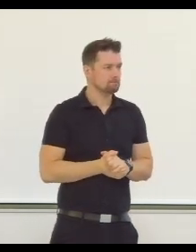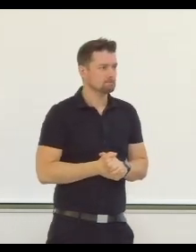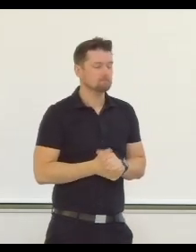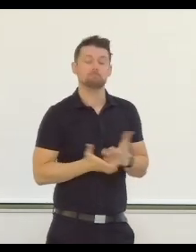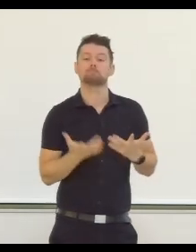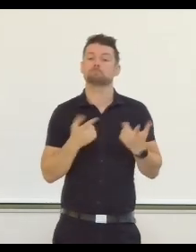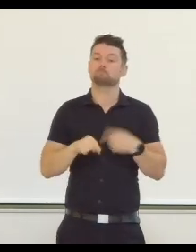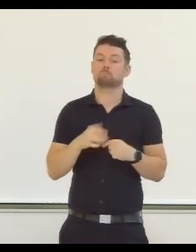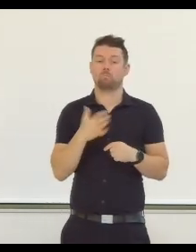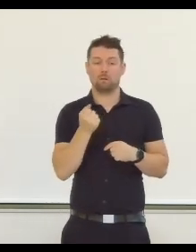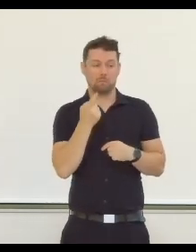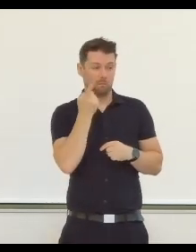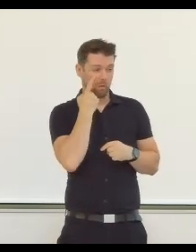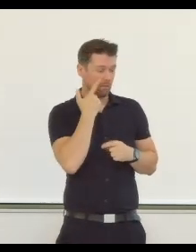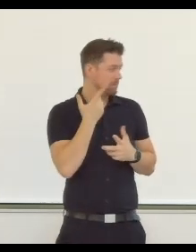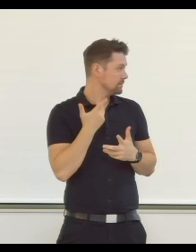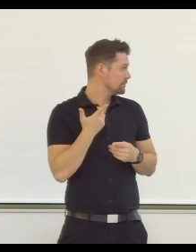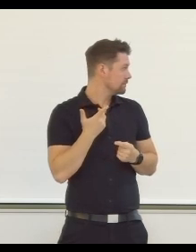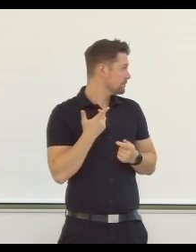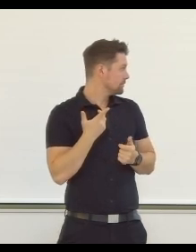We looked specifically, this is a fun thing.